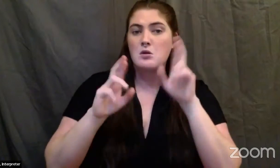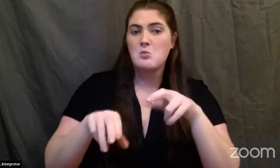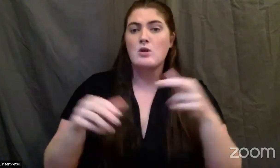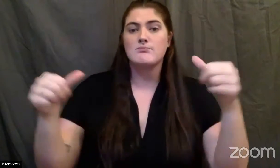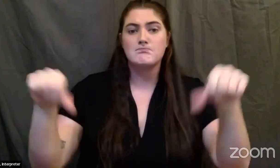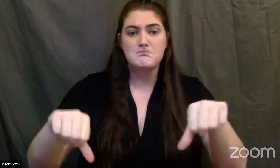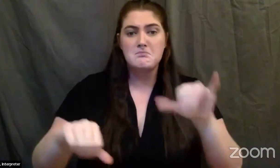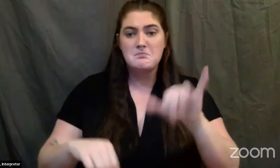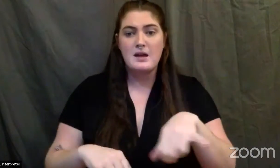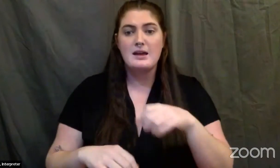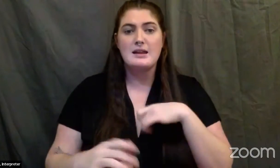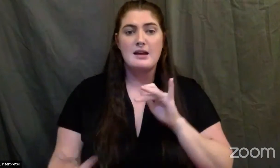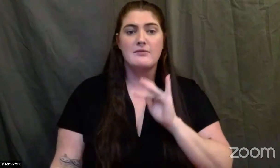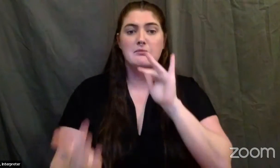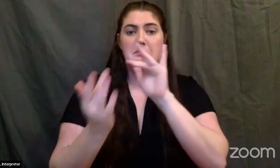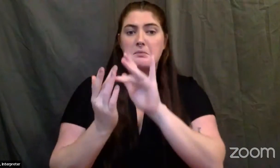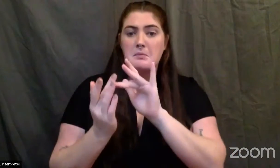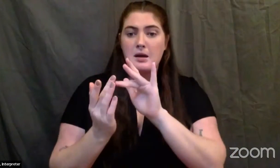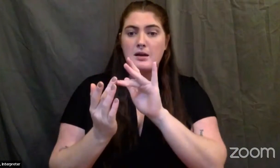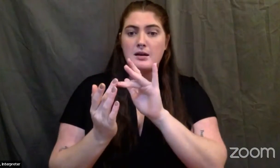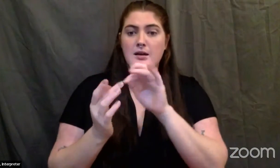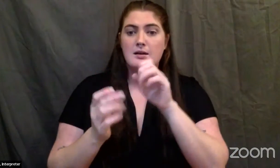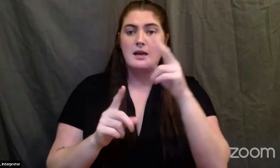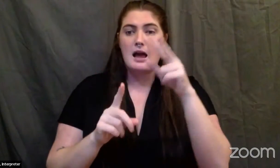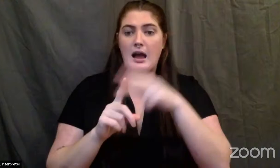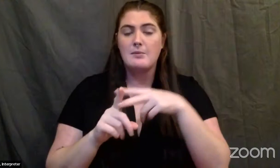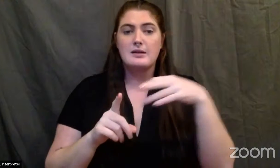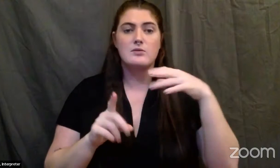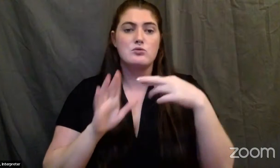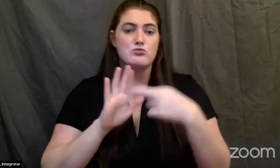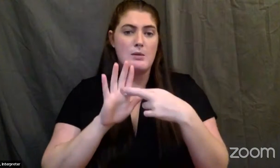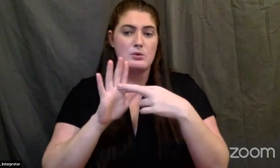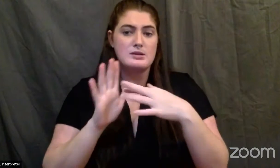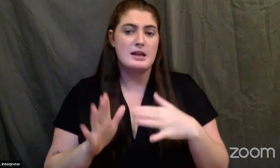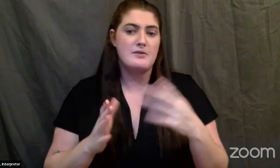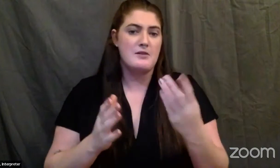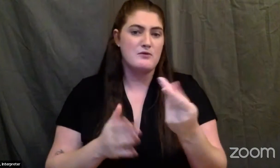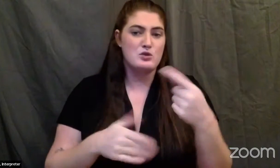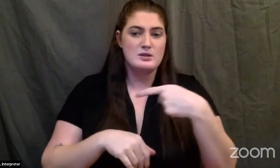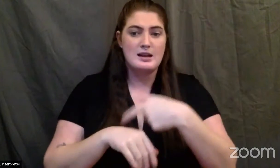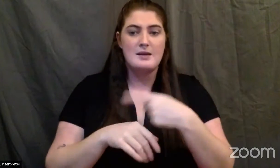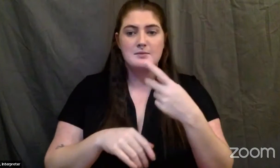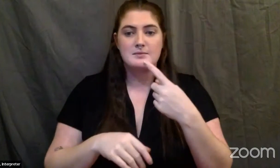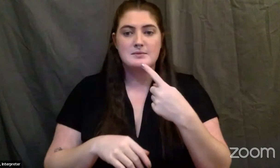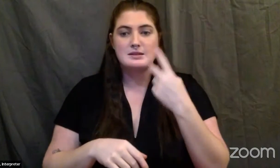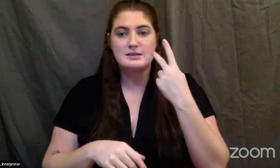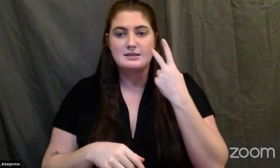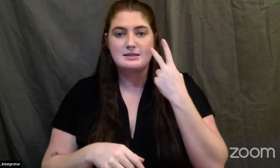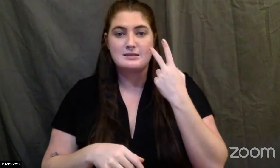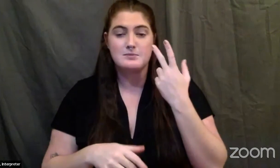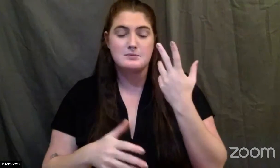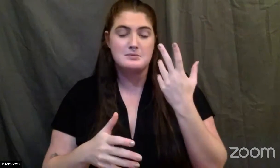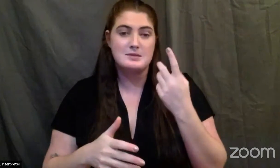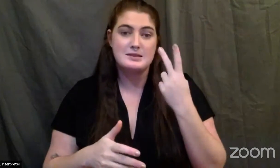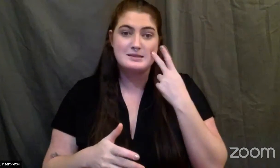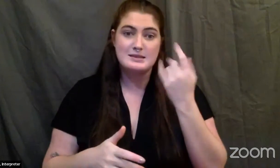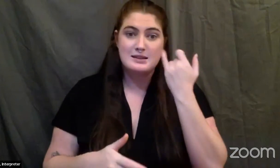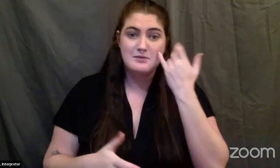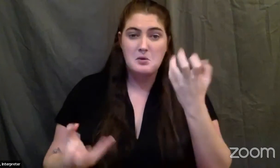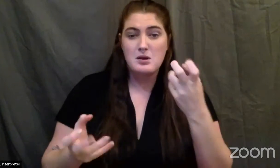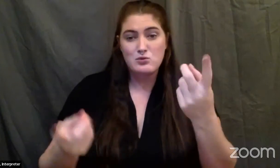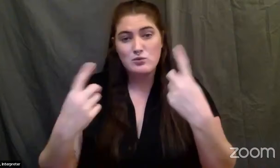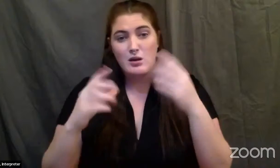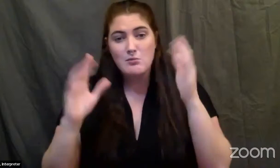I have reached out to the applicant's representative a few times to see if they wanted to come and speak to the zoning committee or